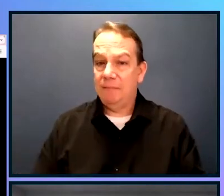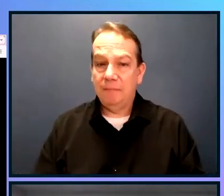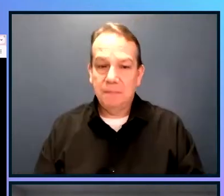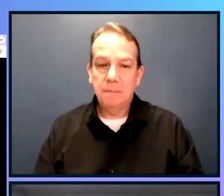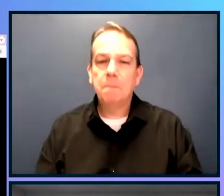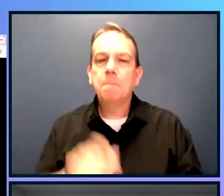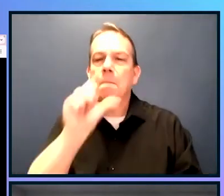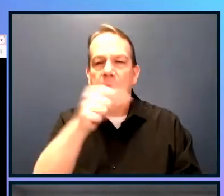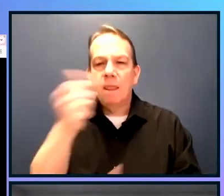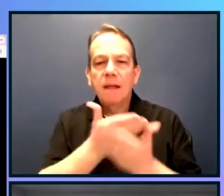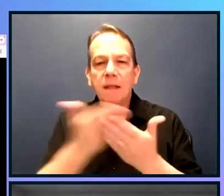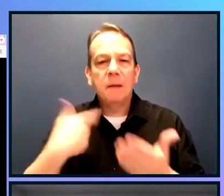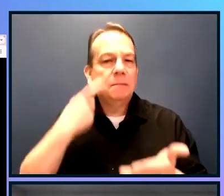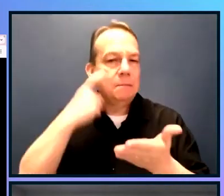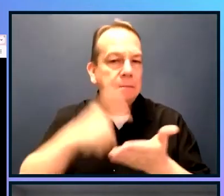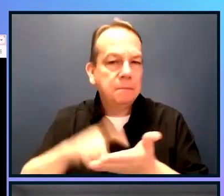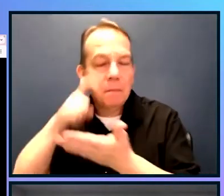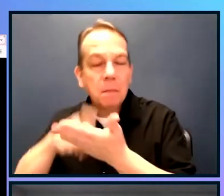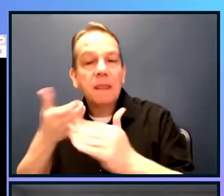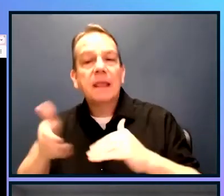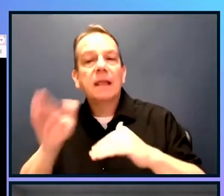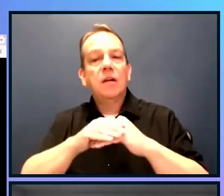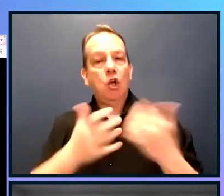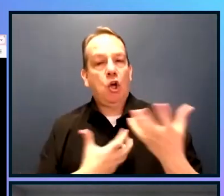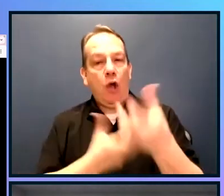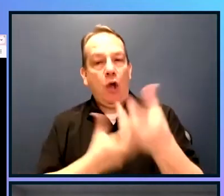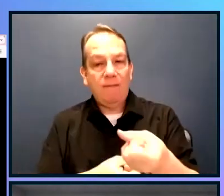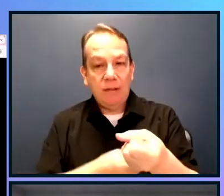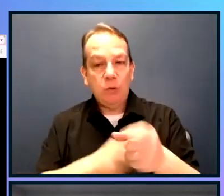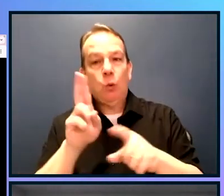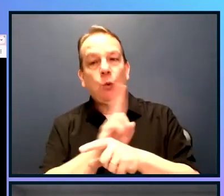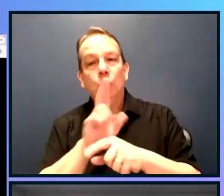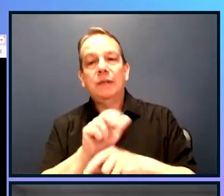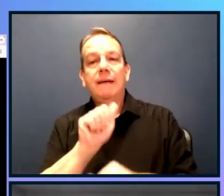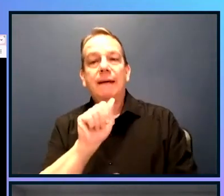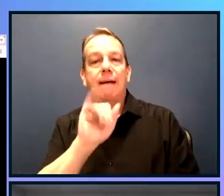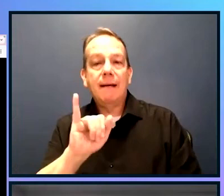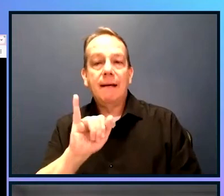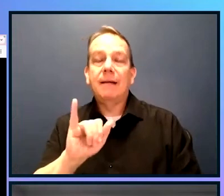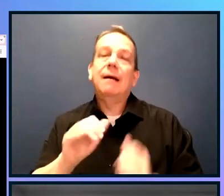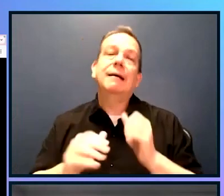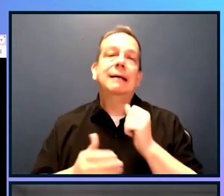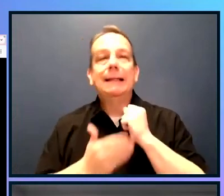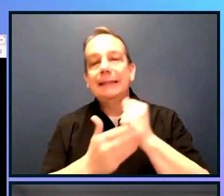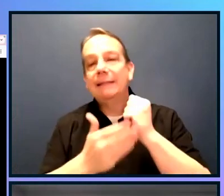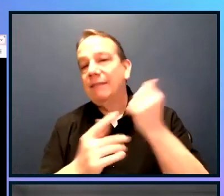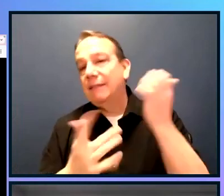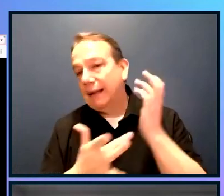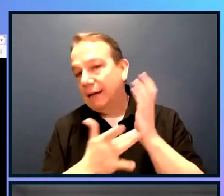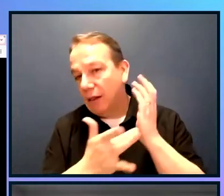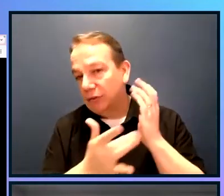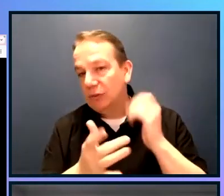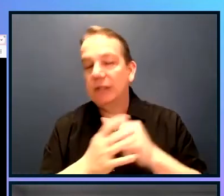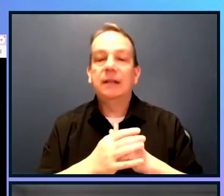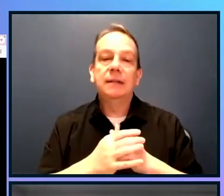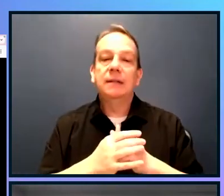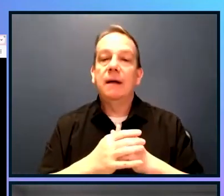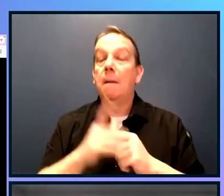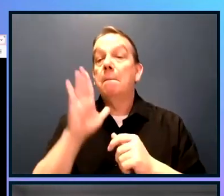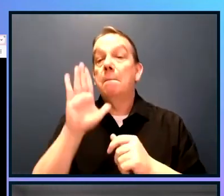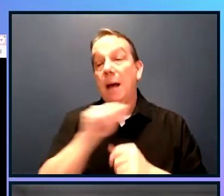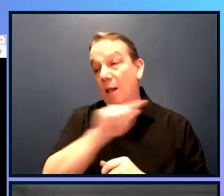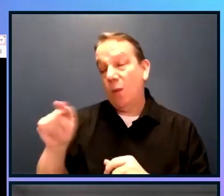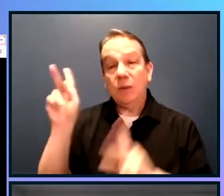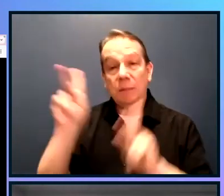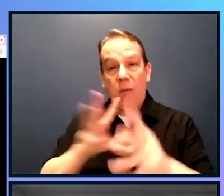Another thing that we saw was an increased confidence in using assistive technology by champions going through the program. This is one of